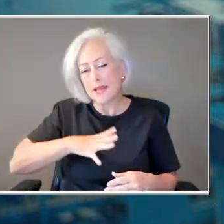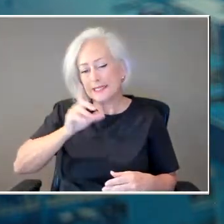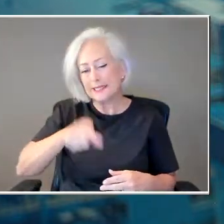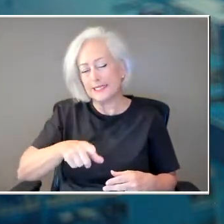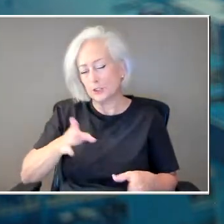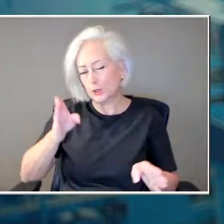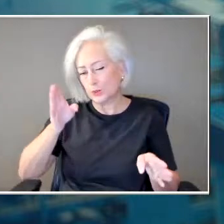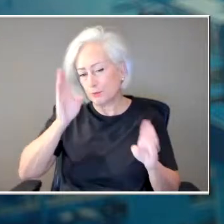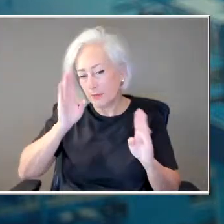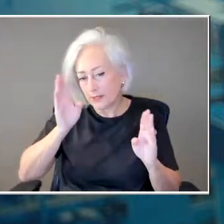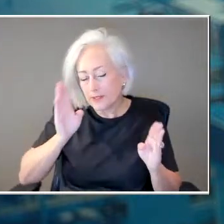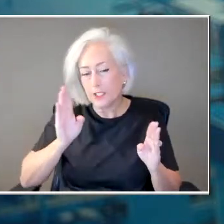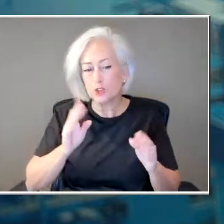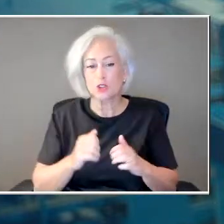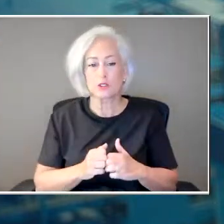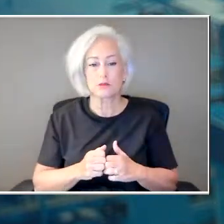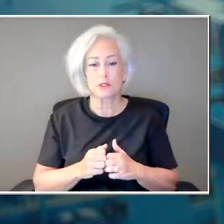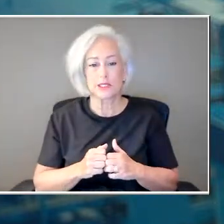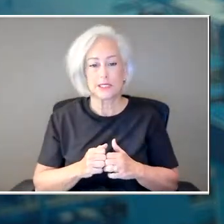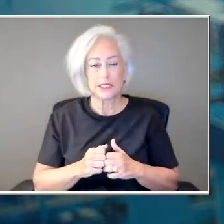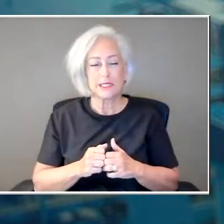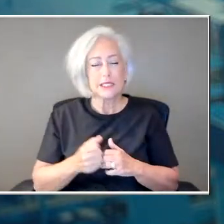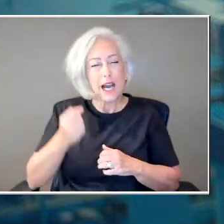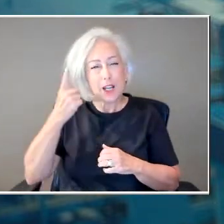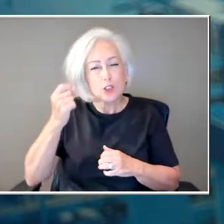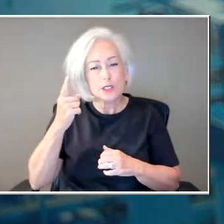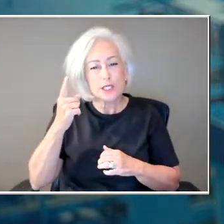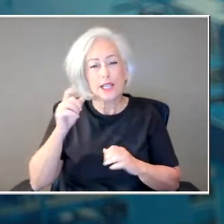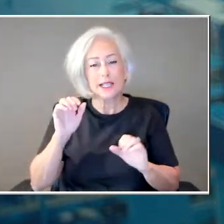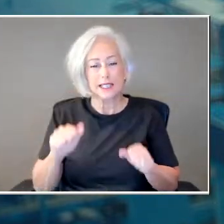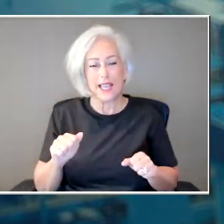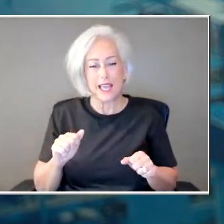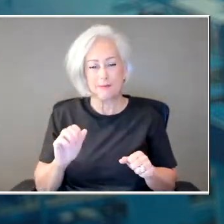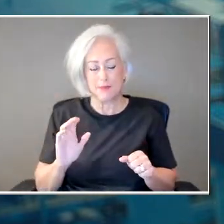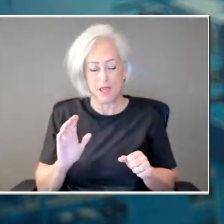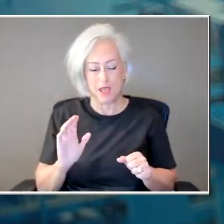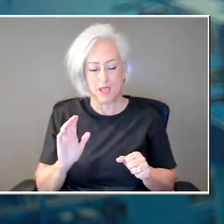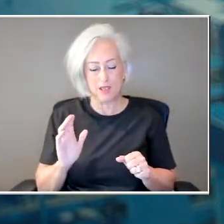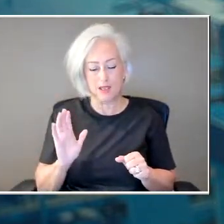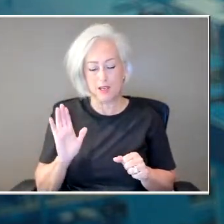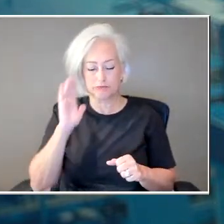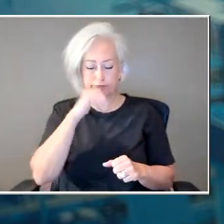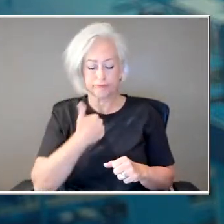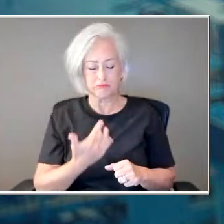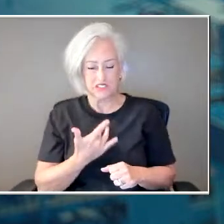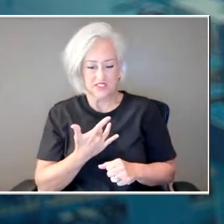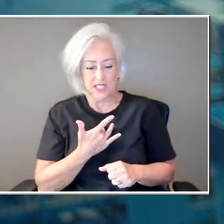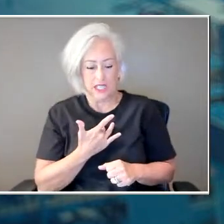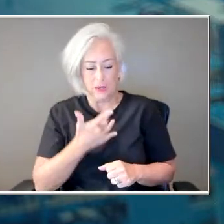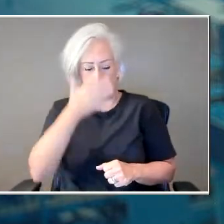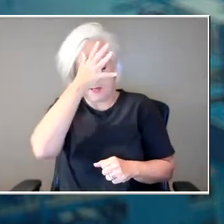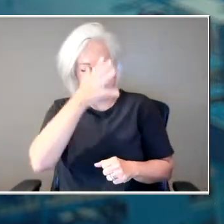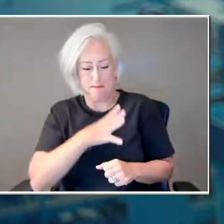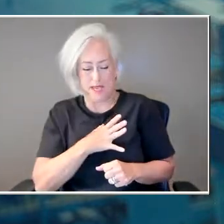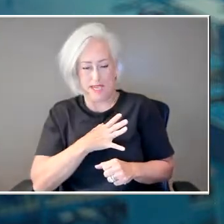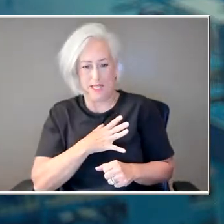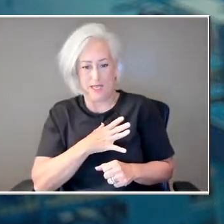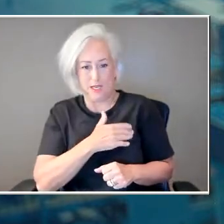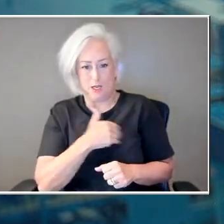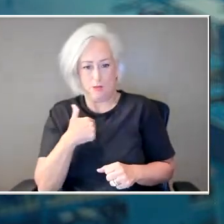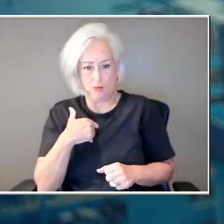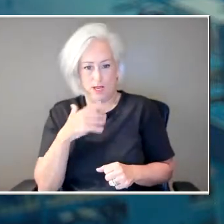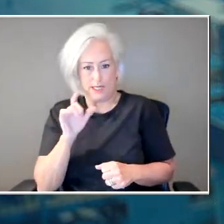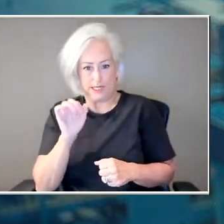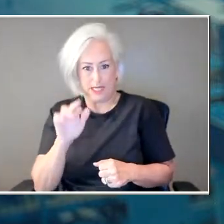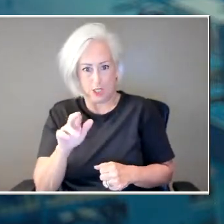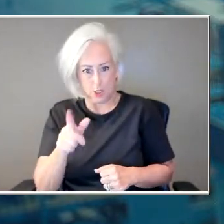be like this concern. I understand there can be a stigma with male breast cancer. Yeah. And so if you feel something that's abnormal in the breast,